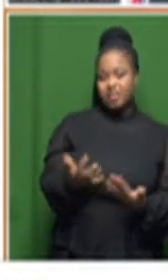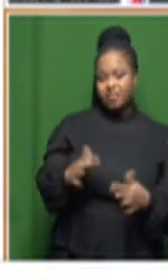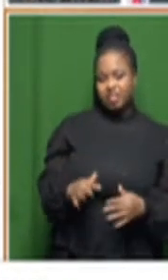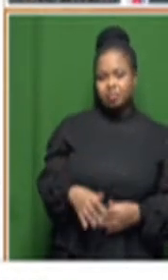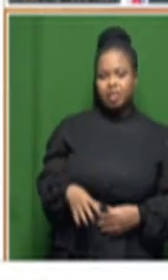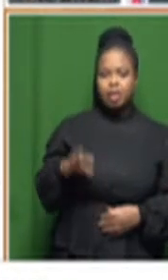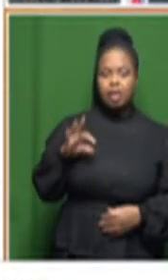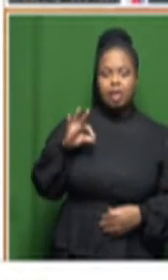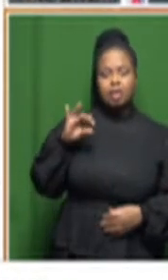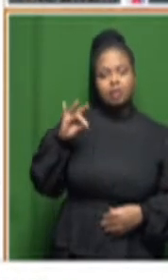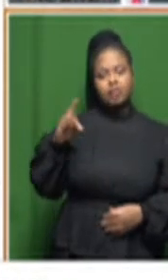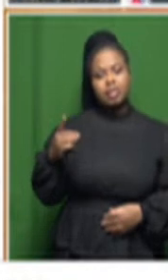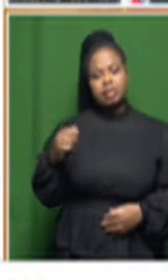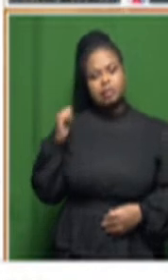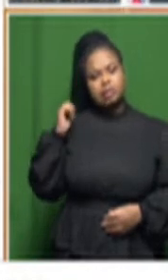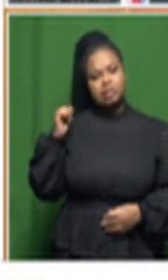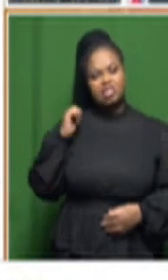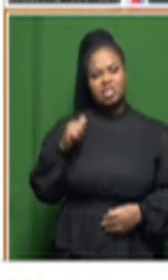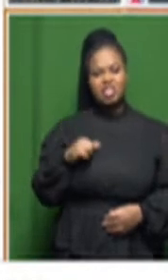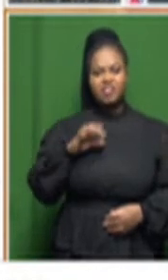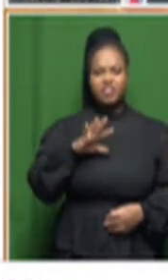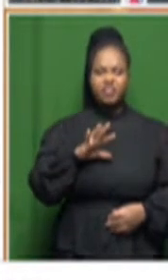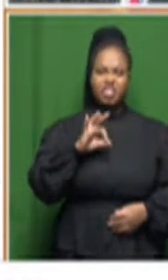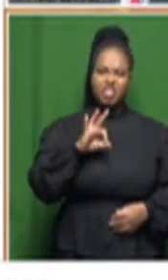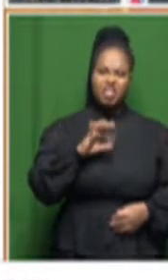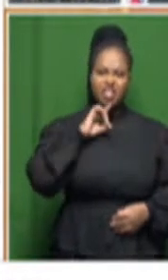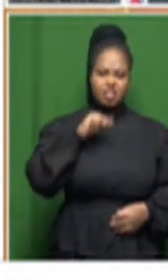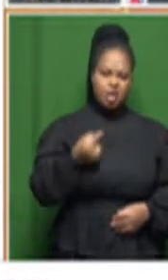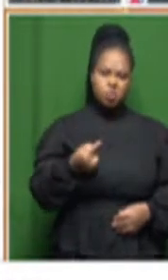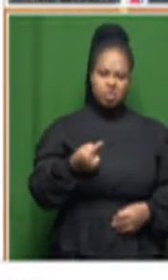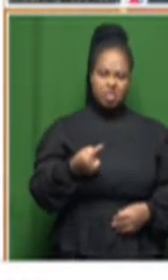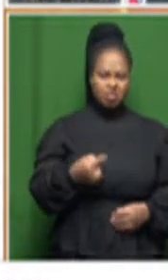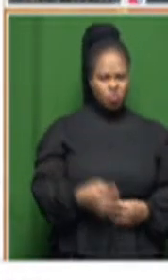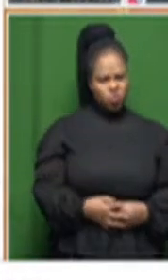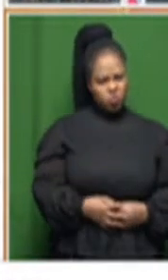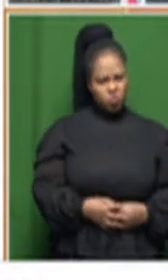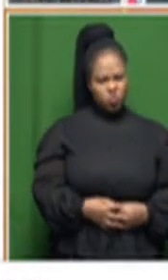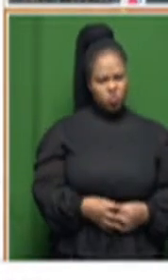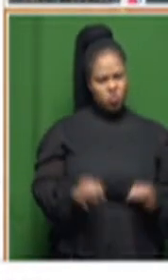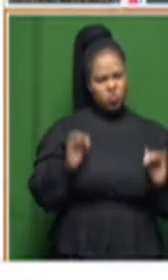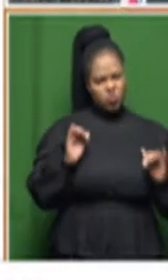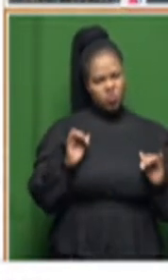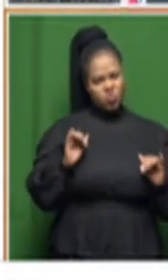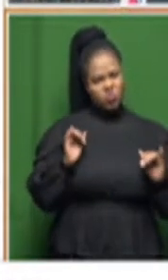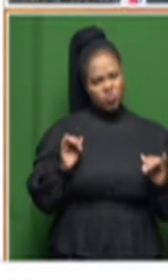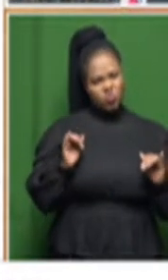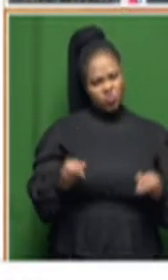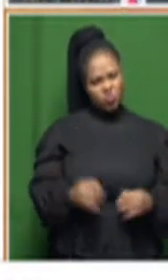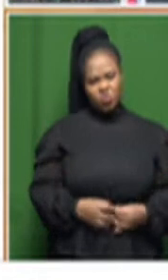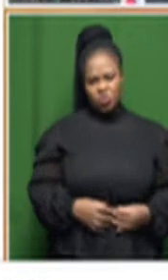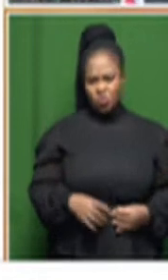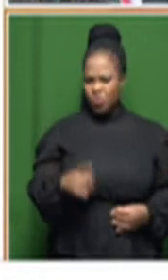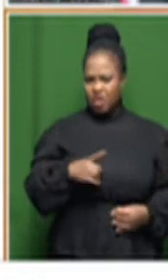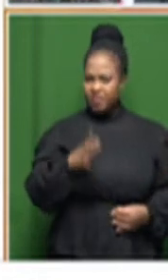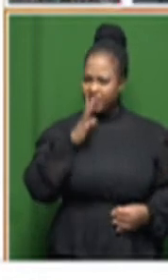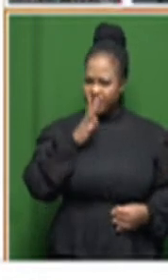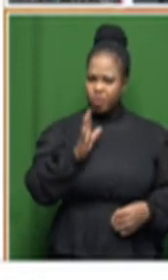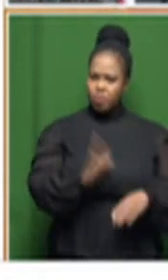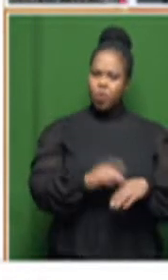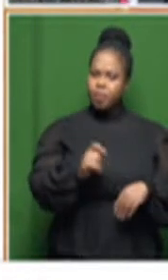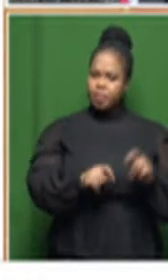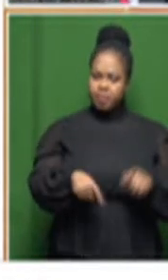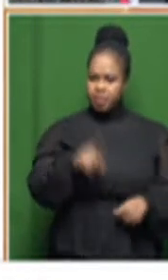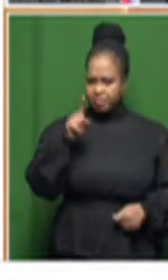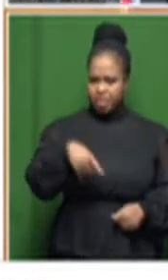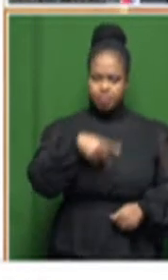the daily registrations yesterday was only 53,000, which is really a pretty poor show if you think how many people still need to be